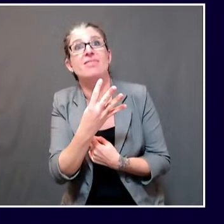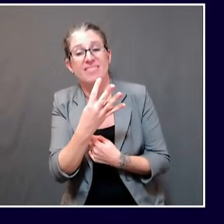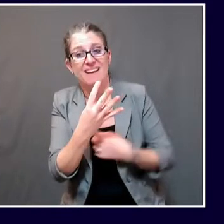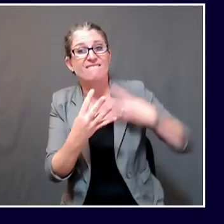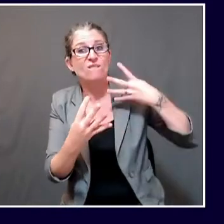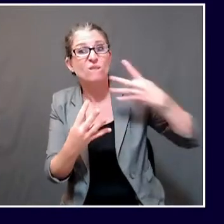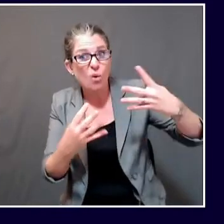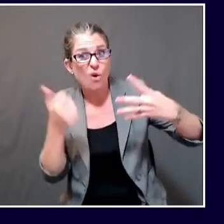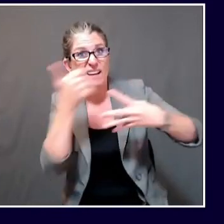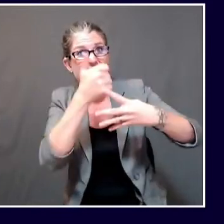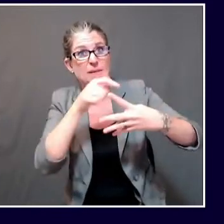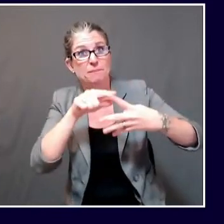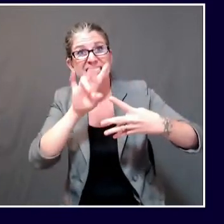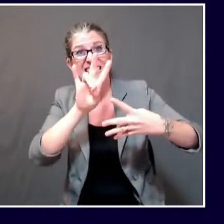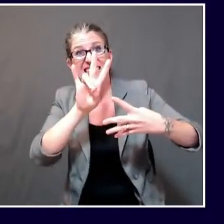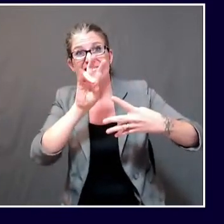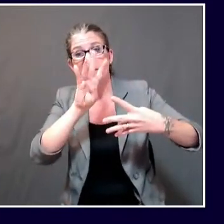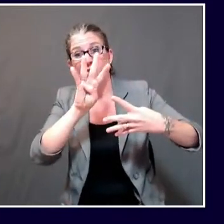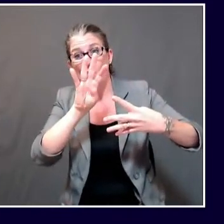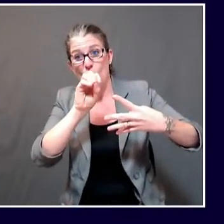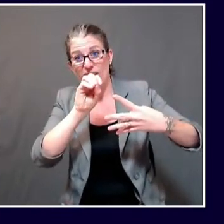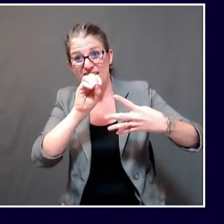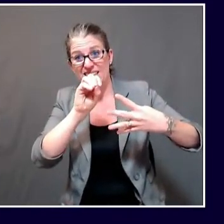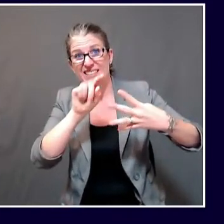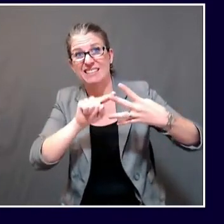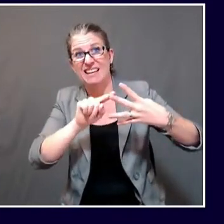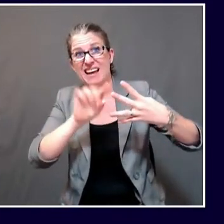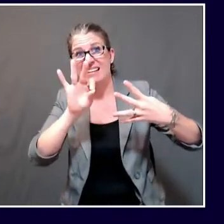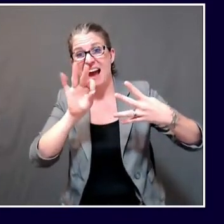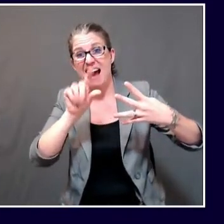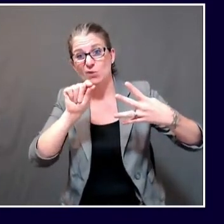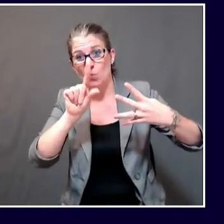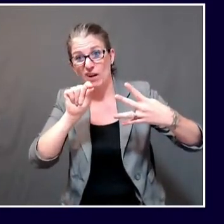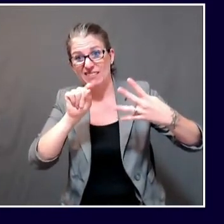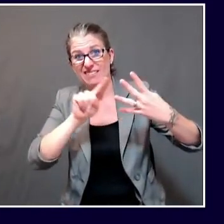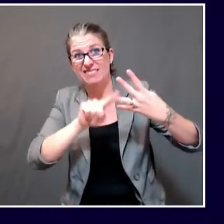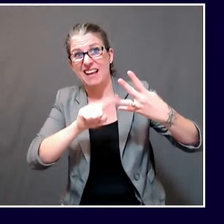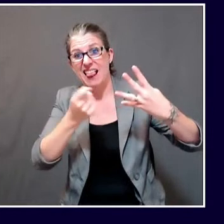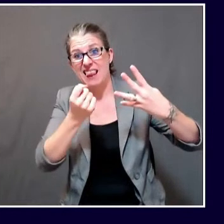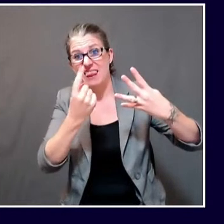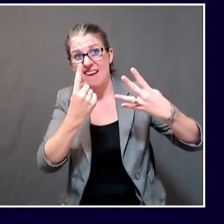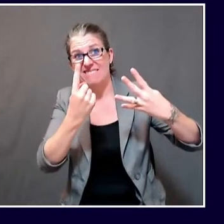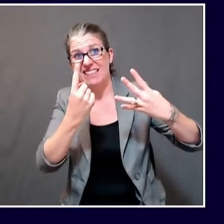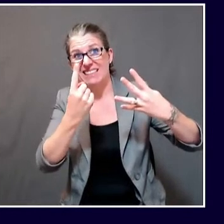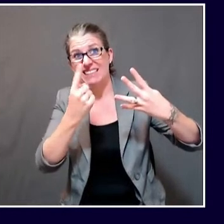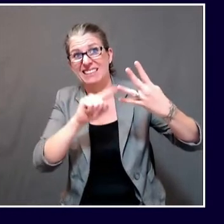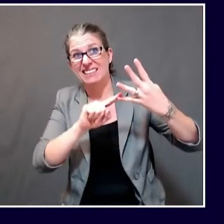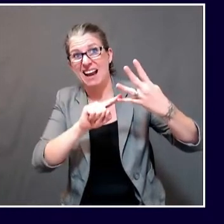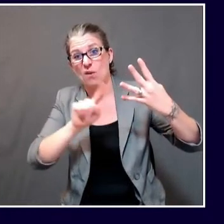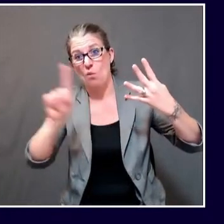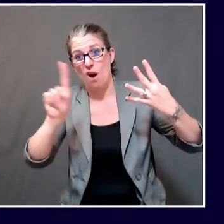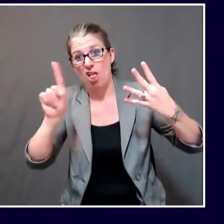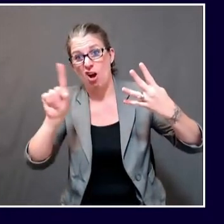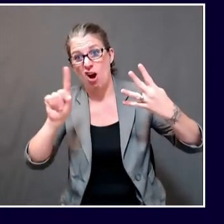a.m., 9:20 a.m., 11 a.m., and 1